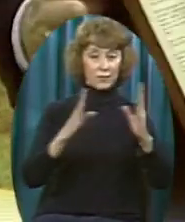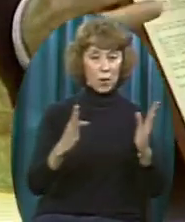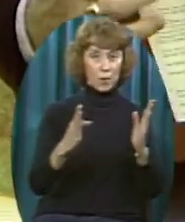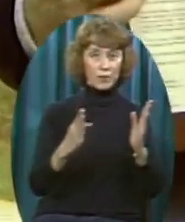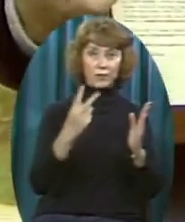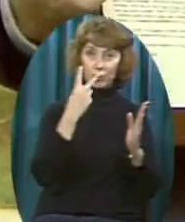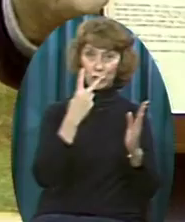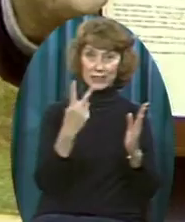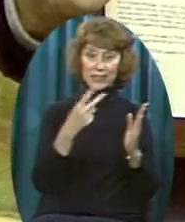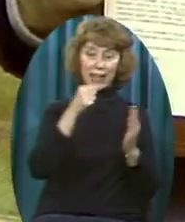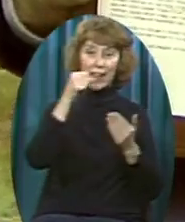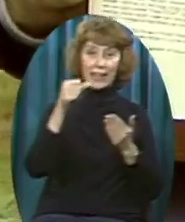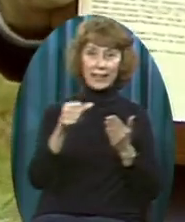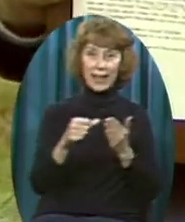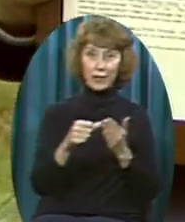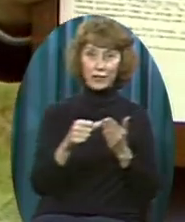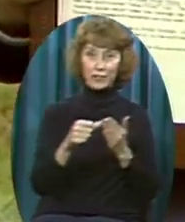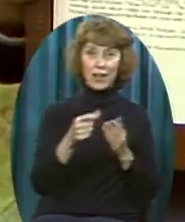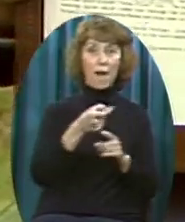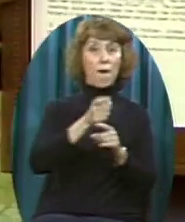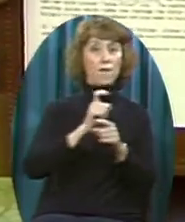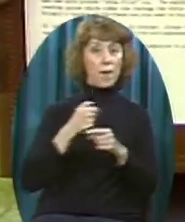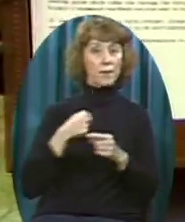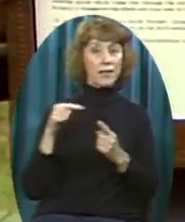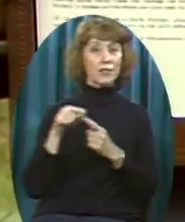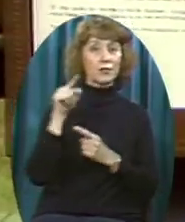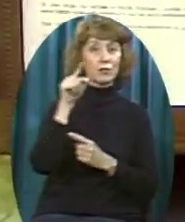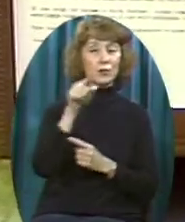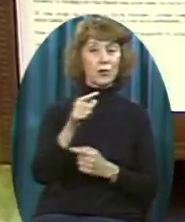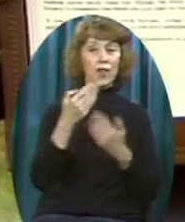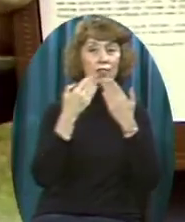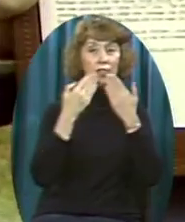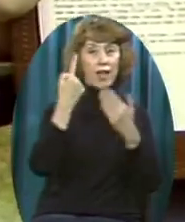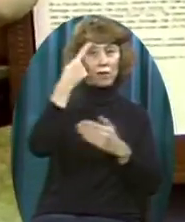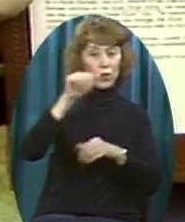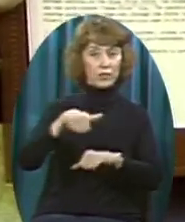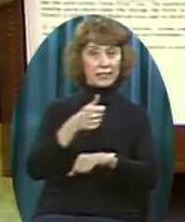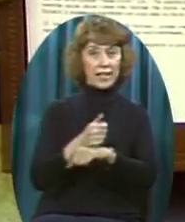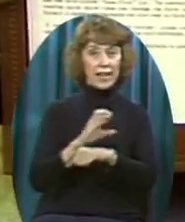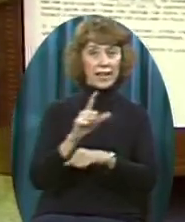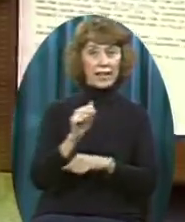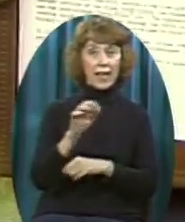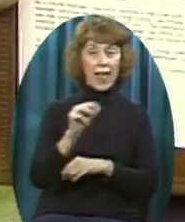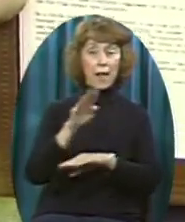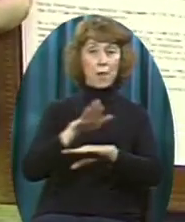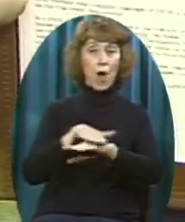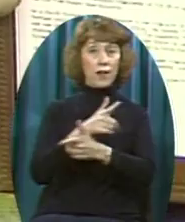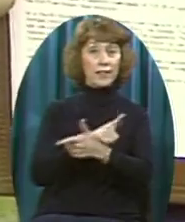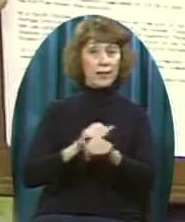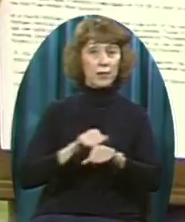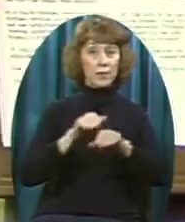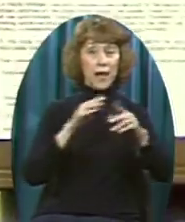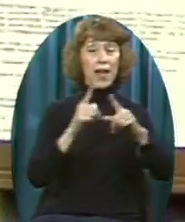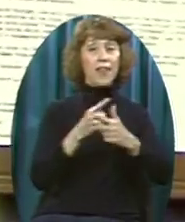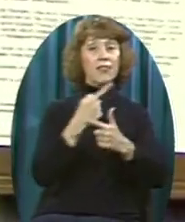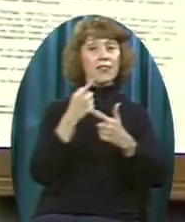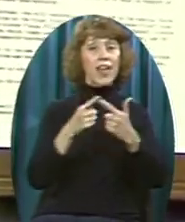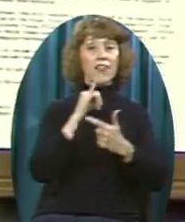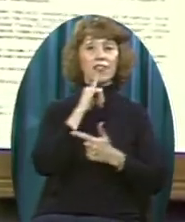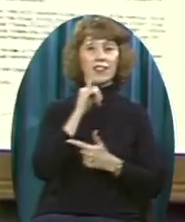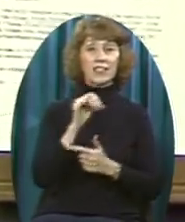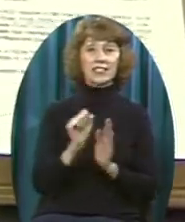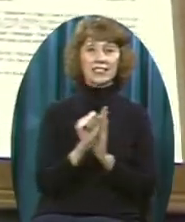there's a letter inside from me to you thanking you for staking your claim on Liberty Mountain. And then there's a symbolic